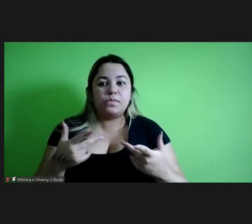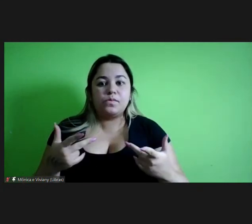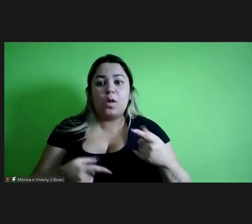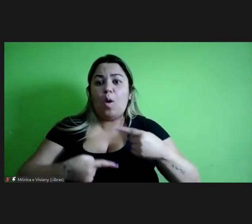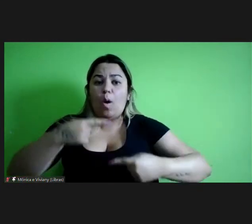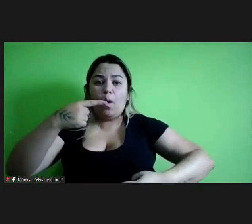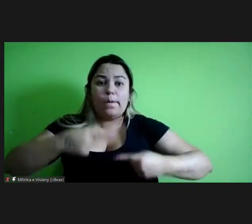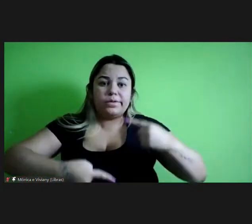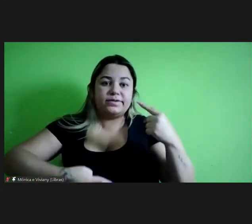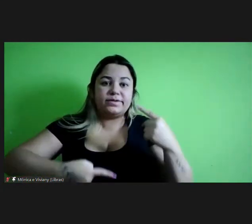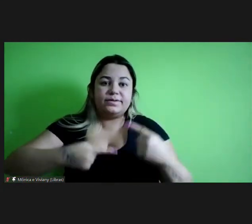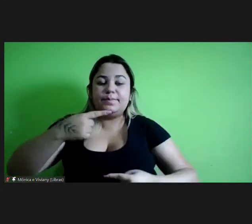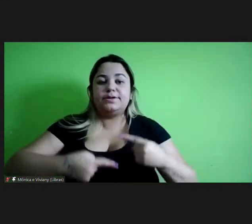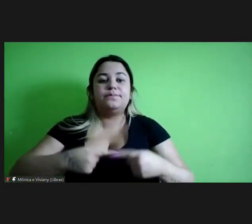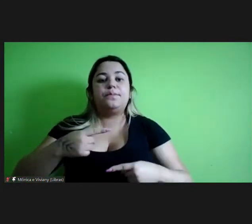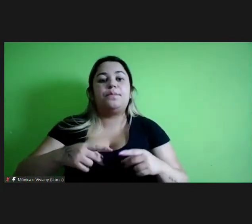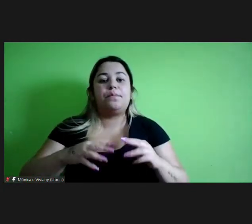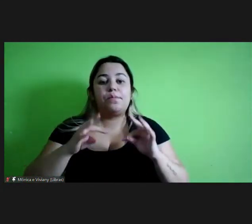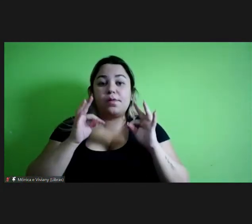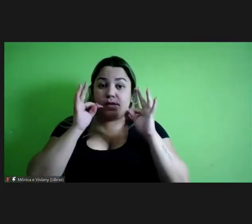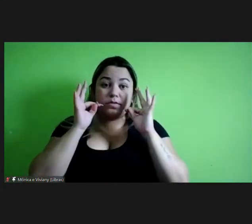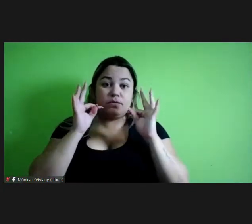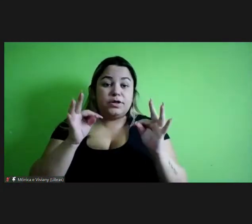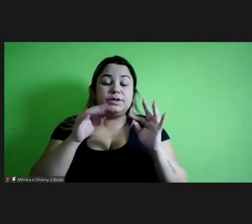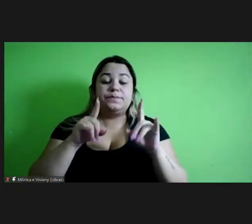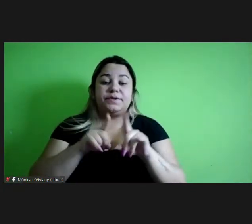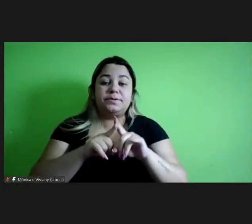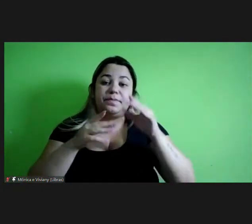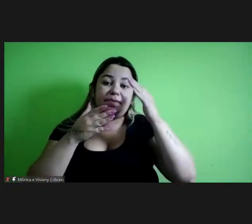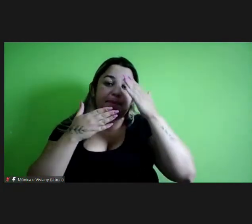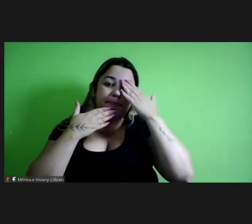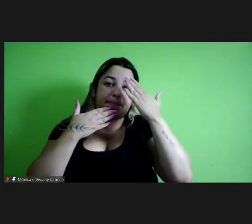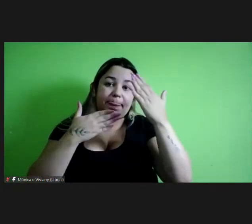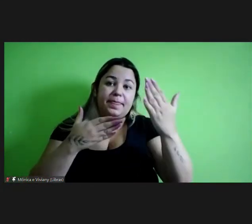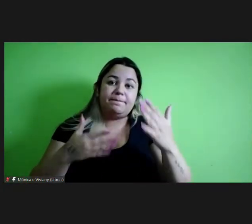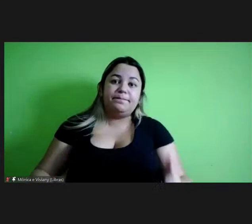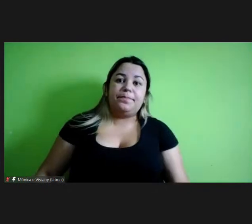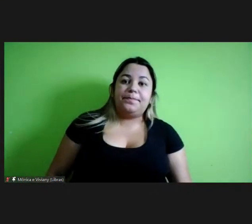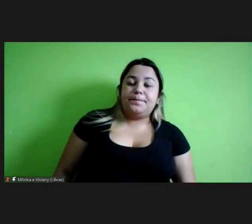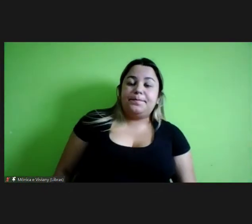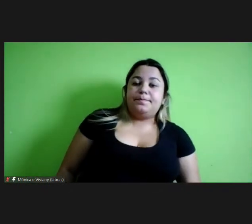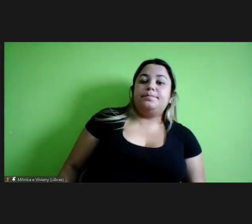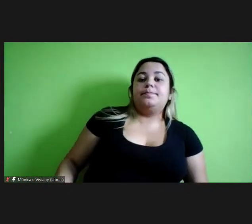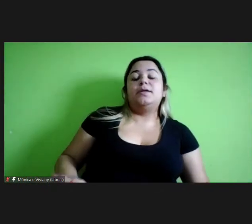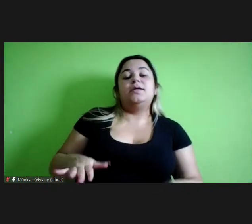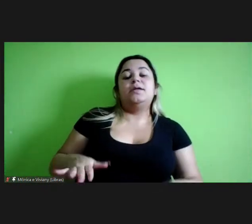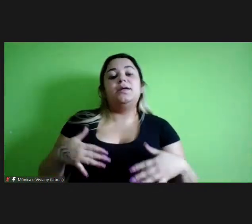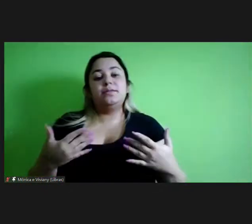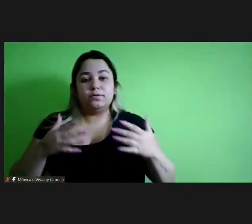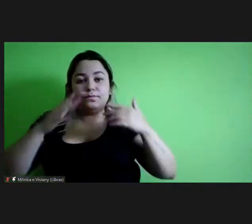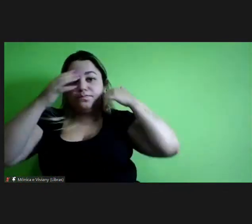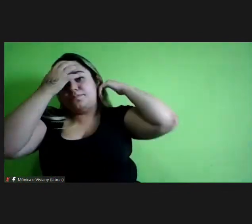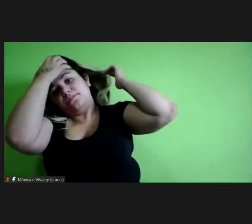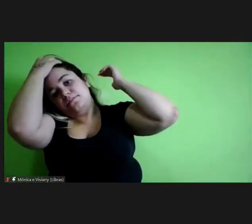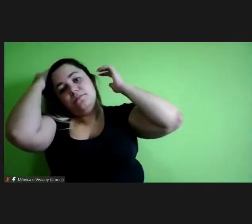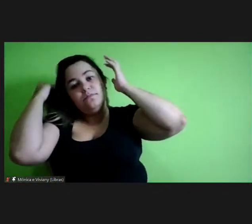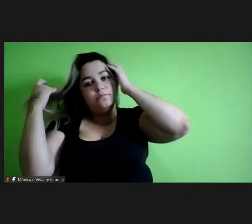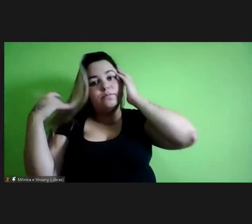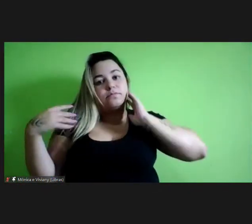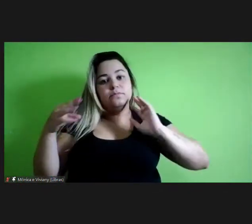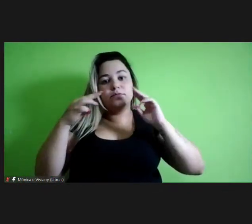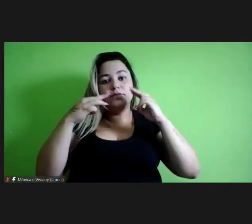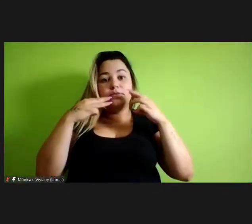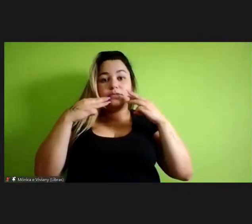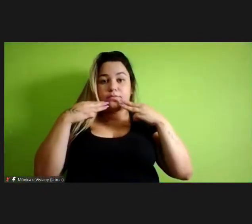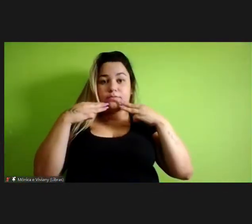be seeing such amazing debates and testimonials. I thank you for this opportunity. So I